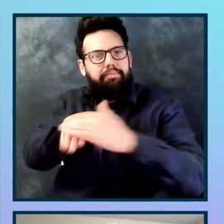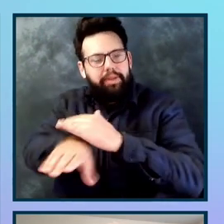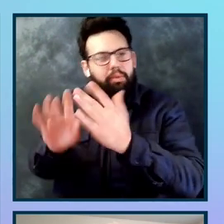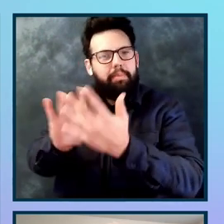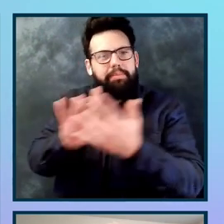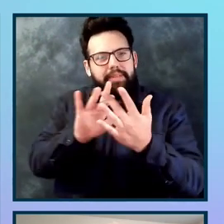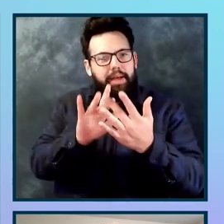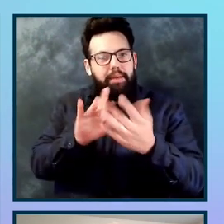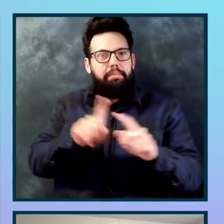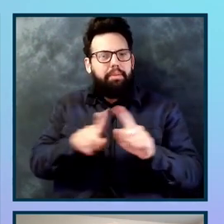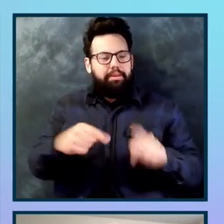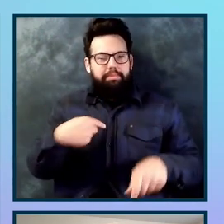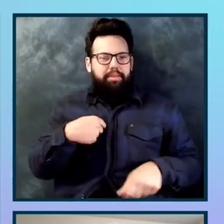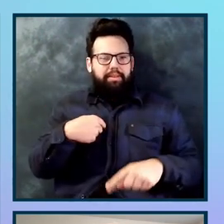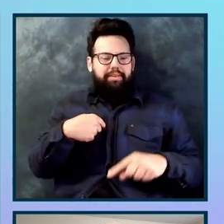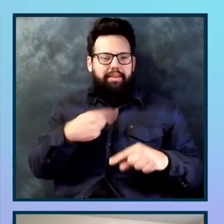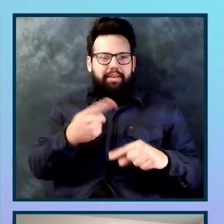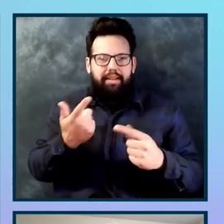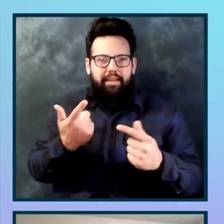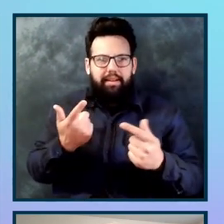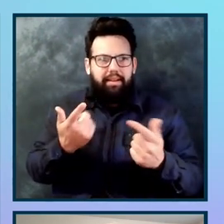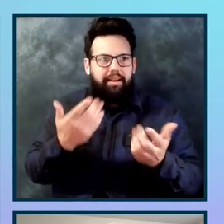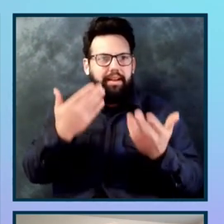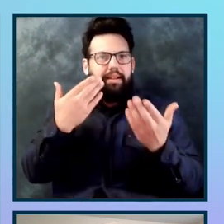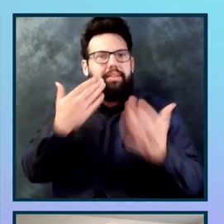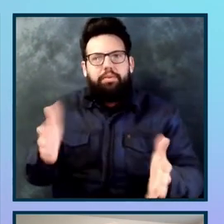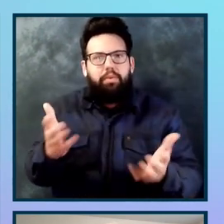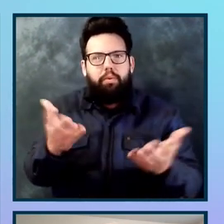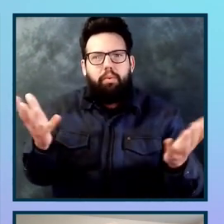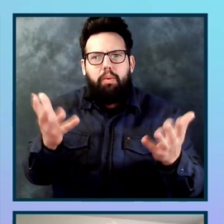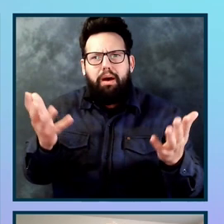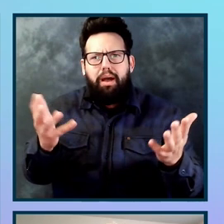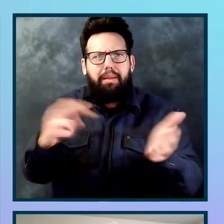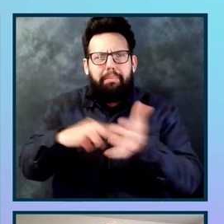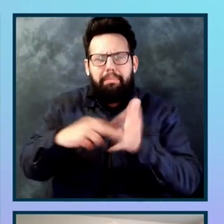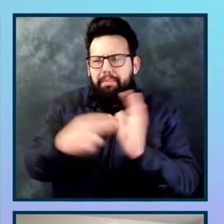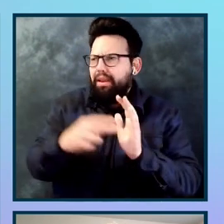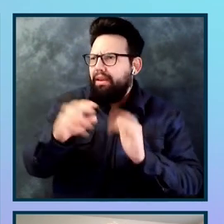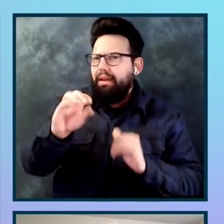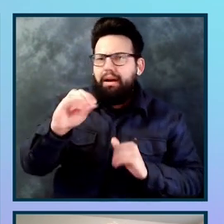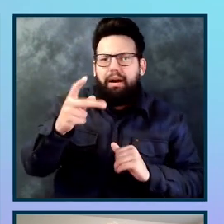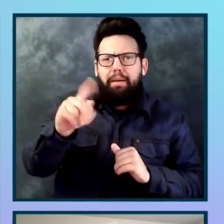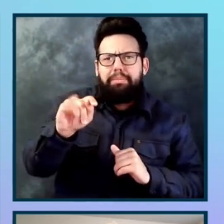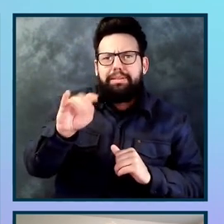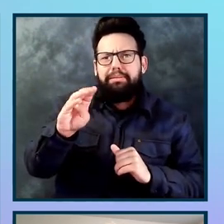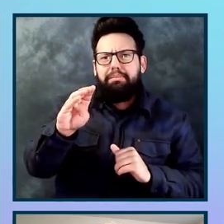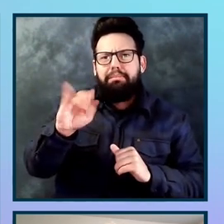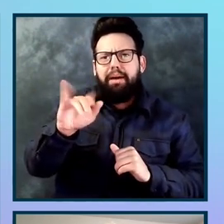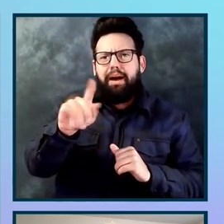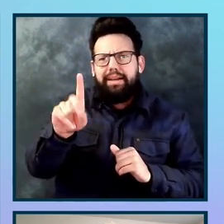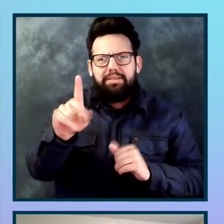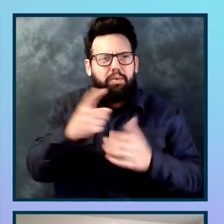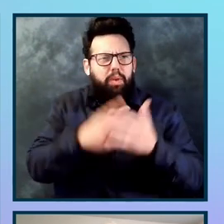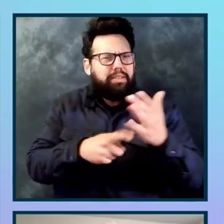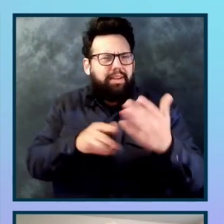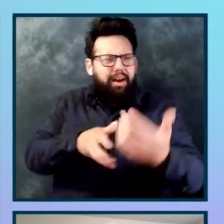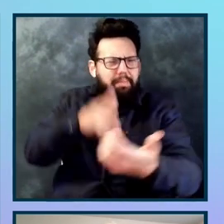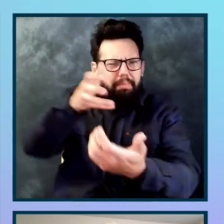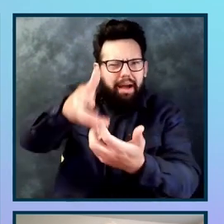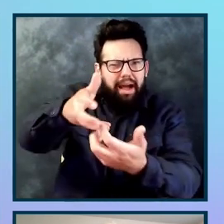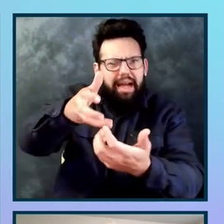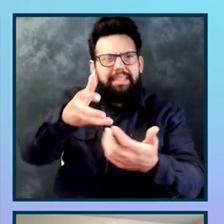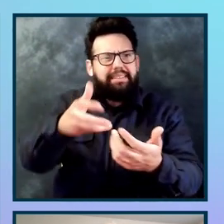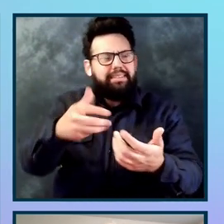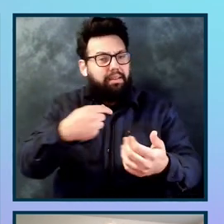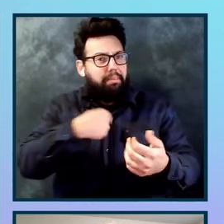making. I don't understand what is being optimized. I don't understand what might not be being optimized. I don't understand if I'm